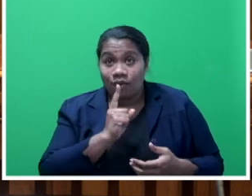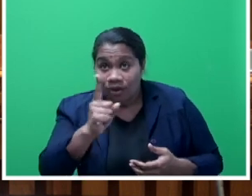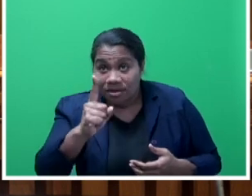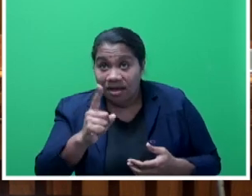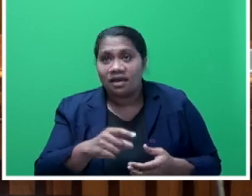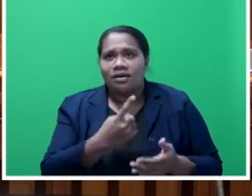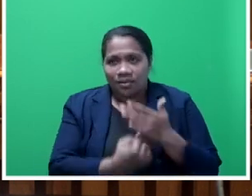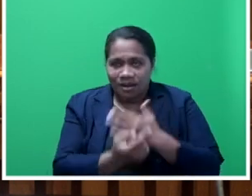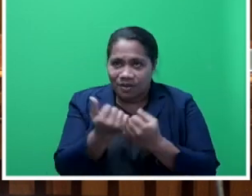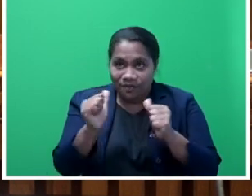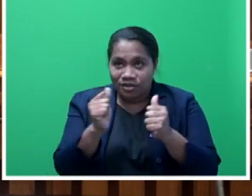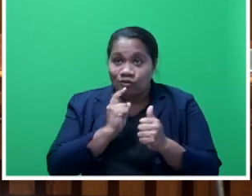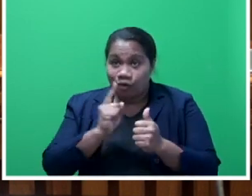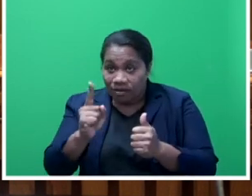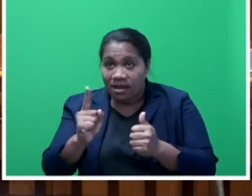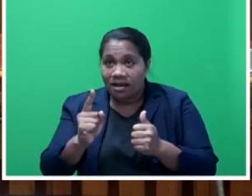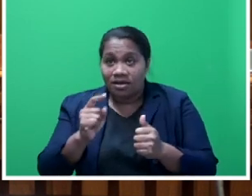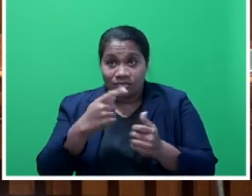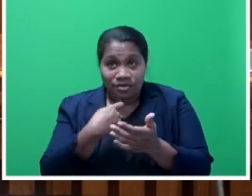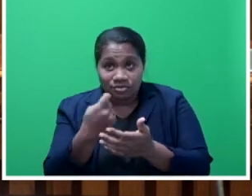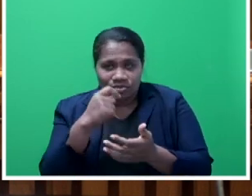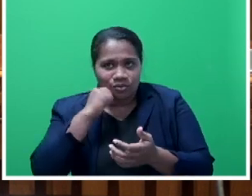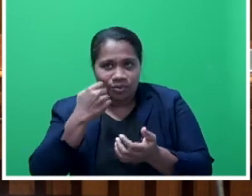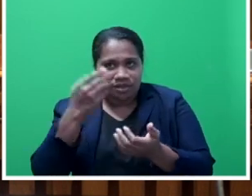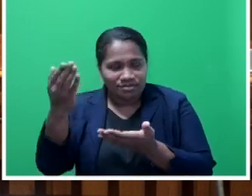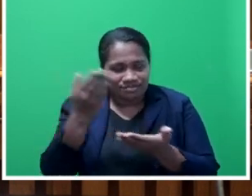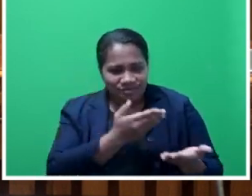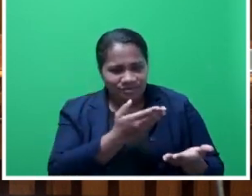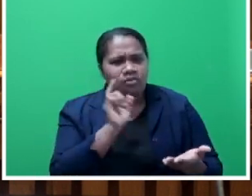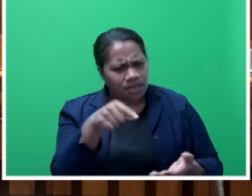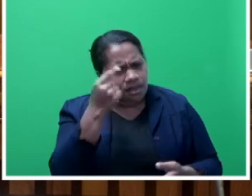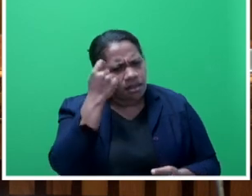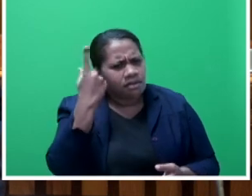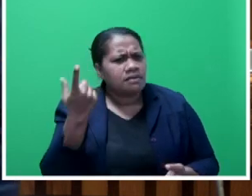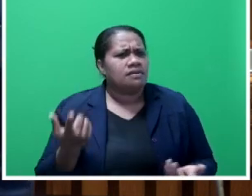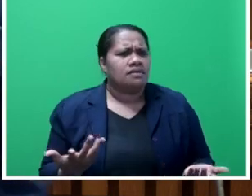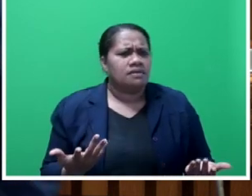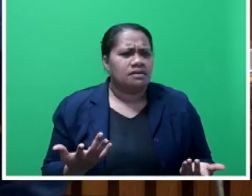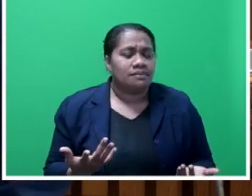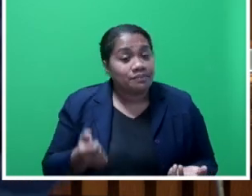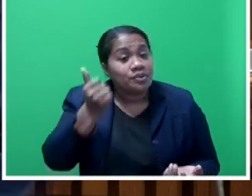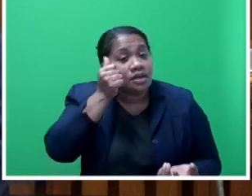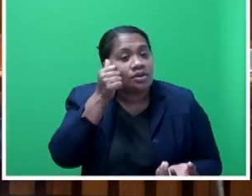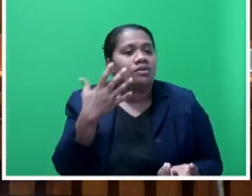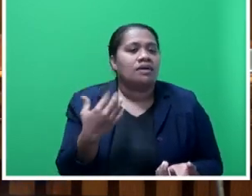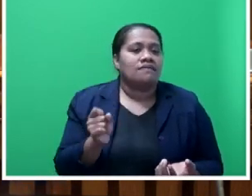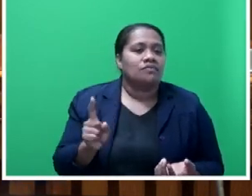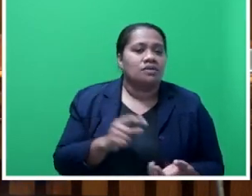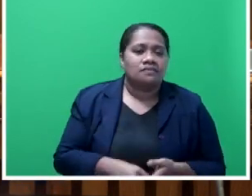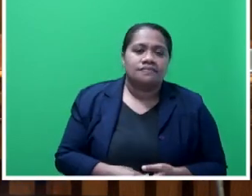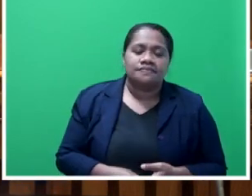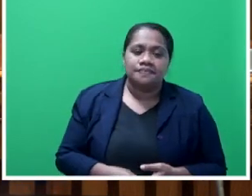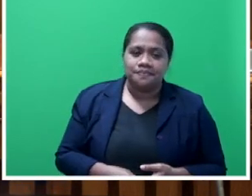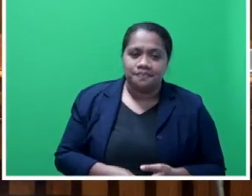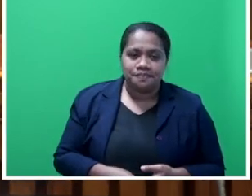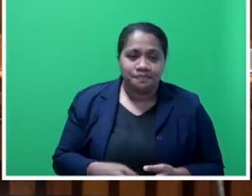delivery. It makes sense. Mr. Speaker, sir, I know he has a particular proclivity to Boeing. When